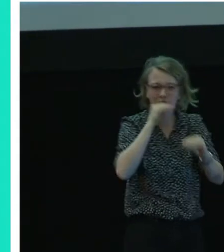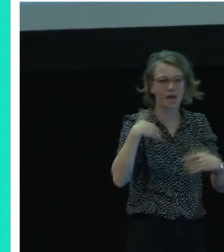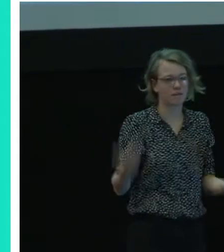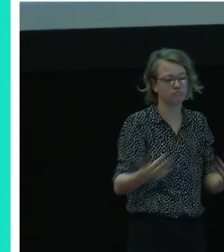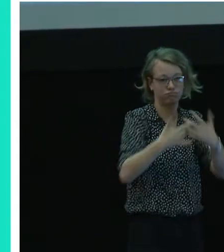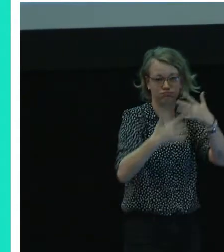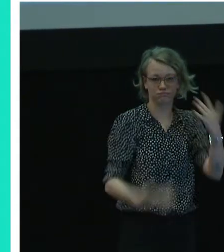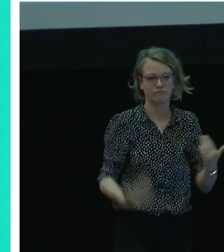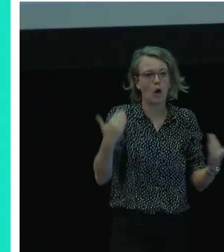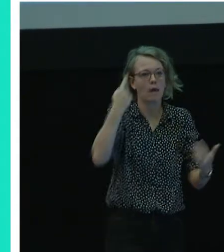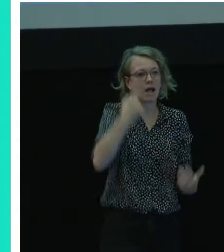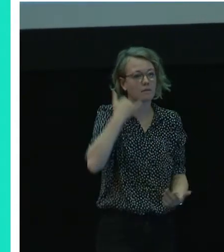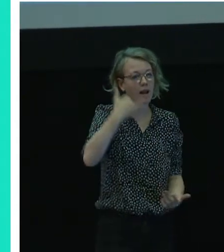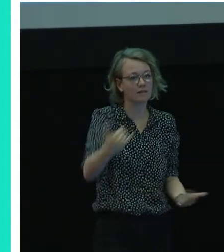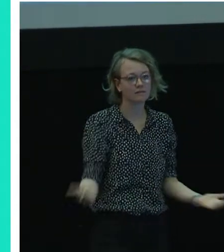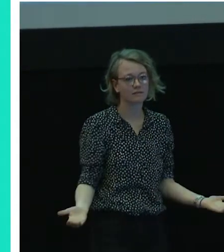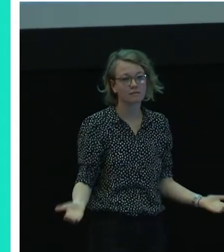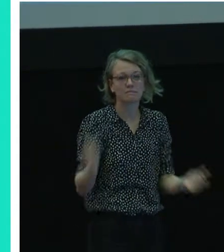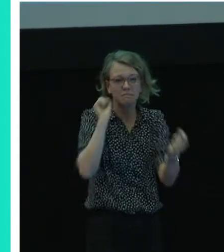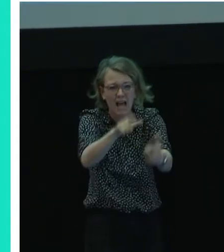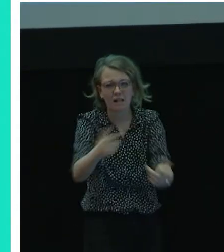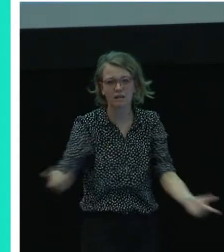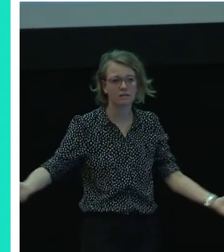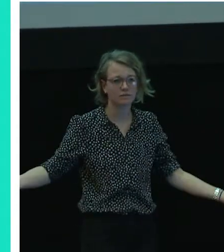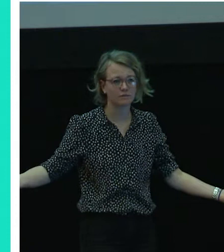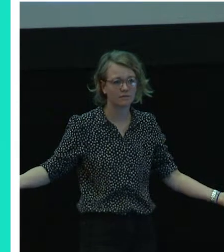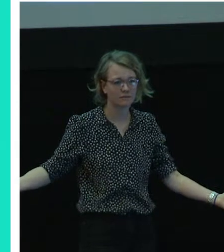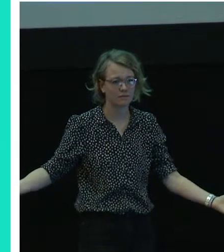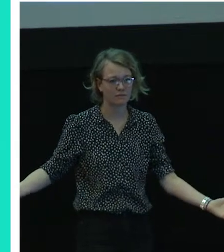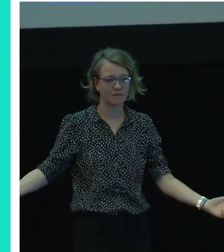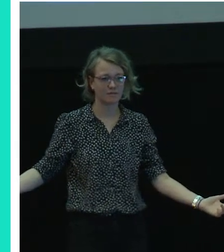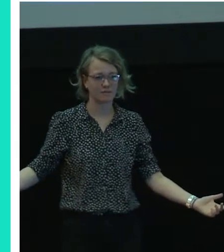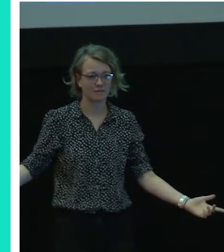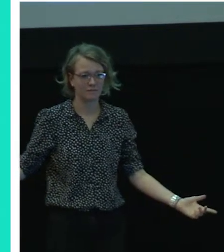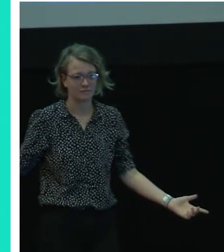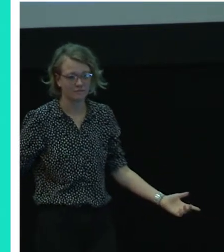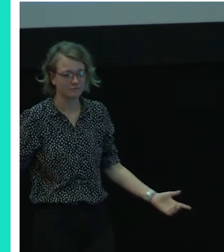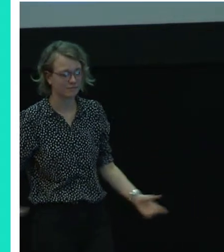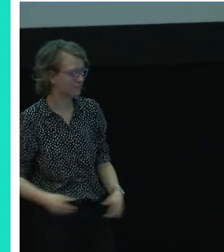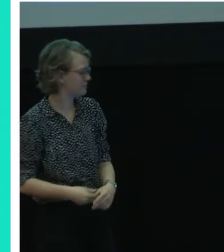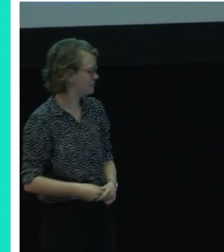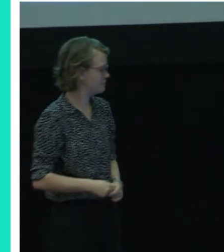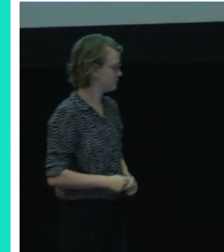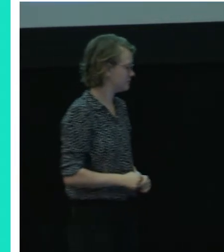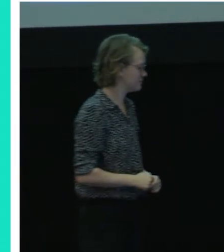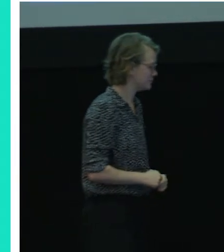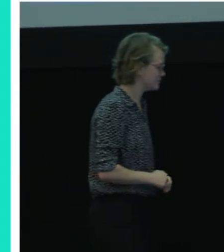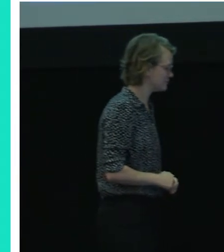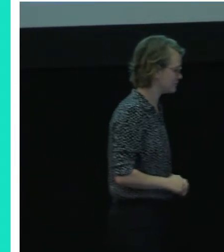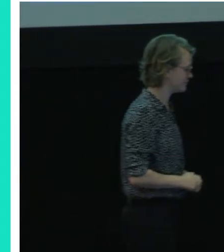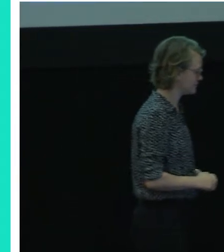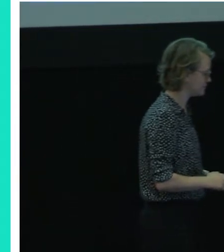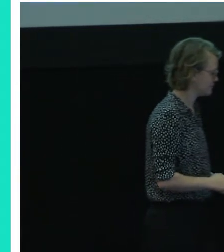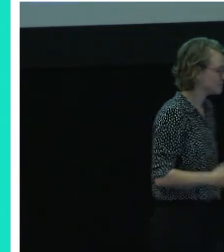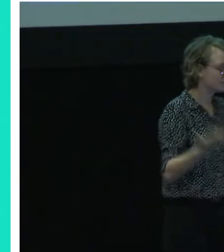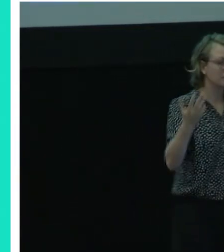there's Skype, there's chat, there's lots of options. So why do we still only have a phone number as the only option?